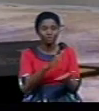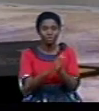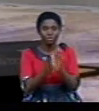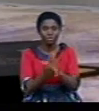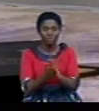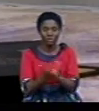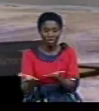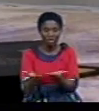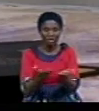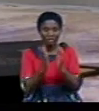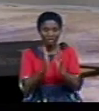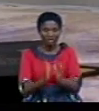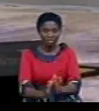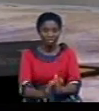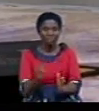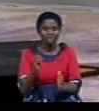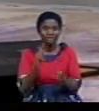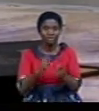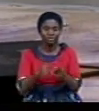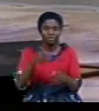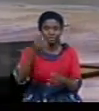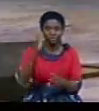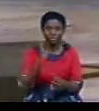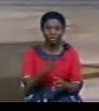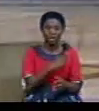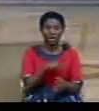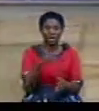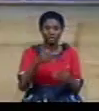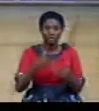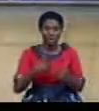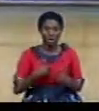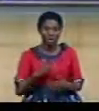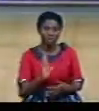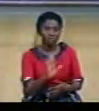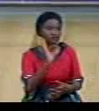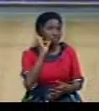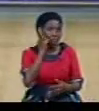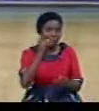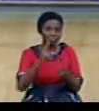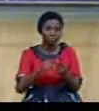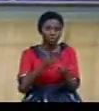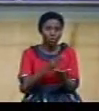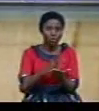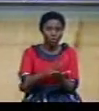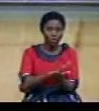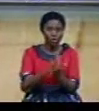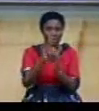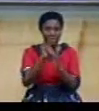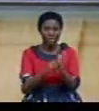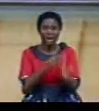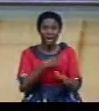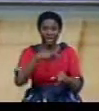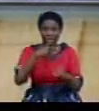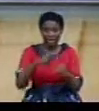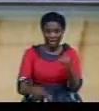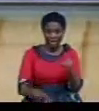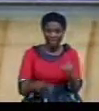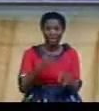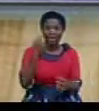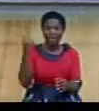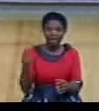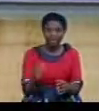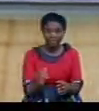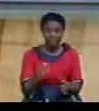God and ye have your fruit unto Holiness and the end everlasting life